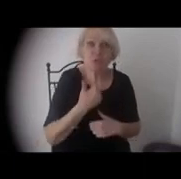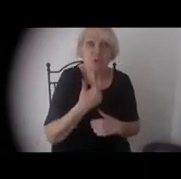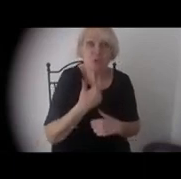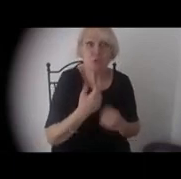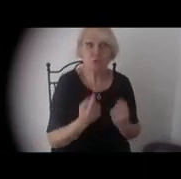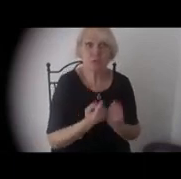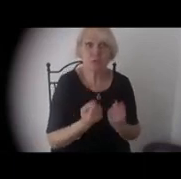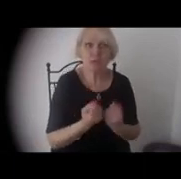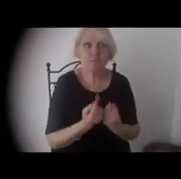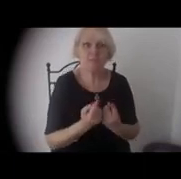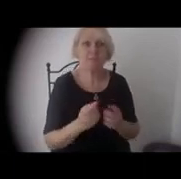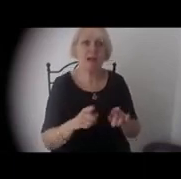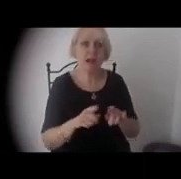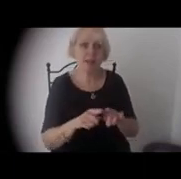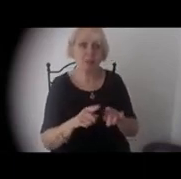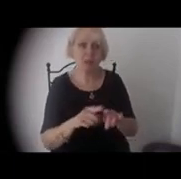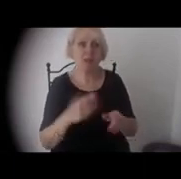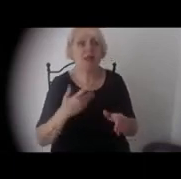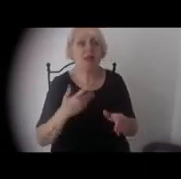time communication wise.